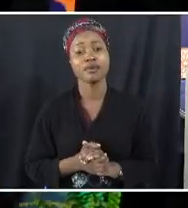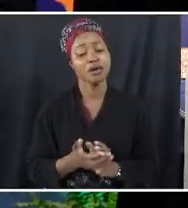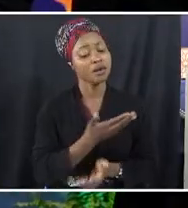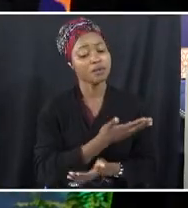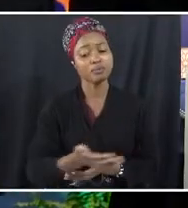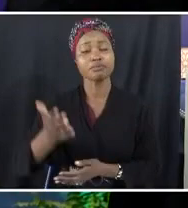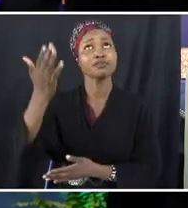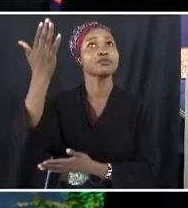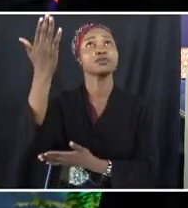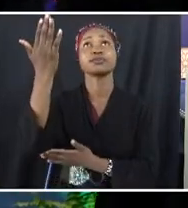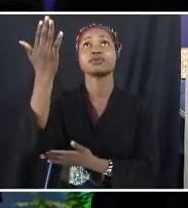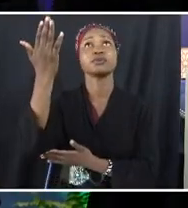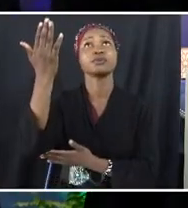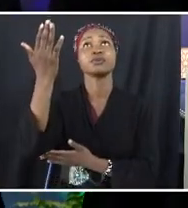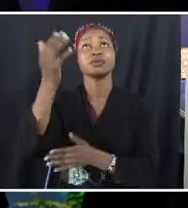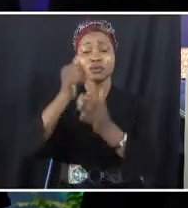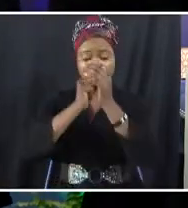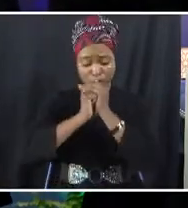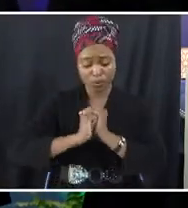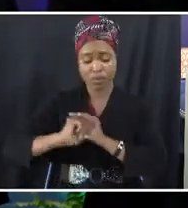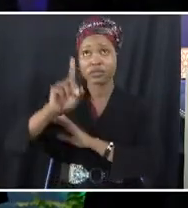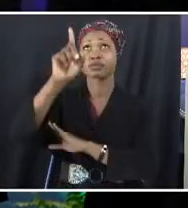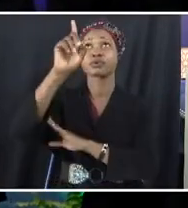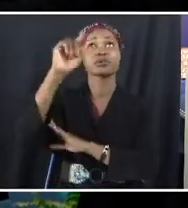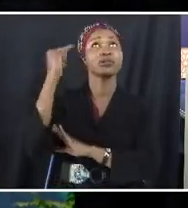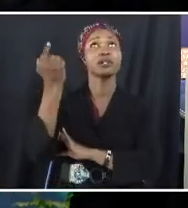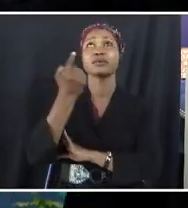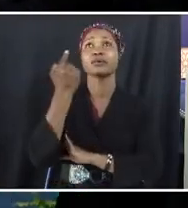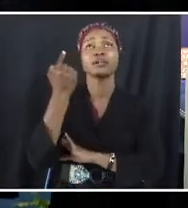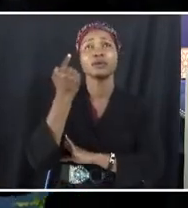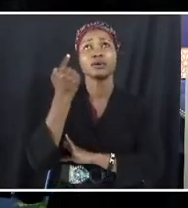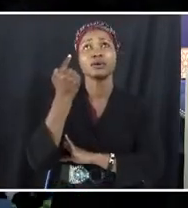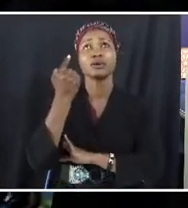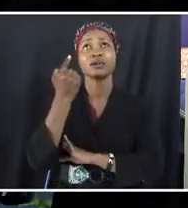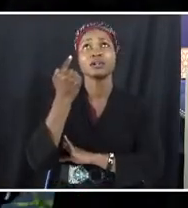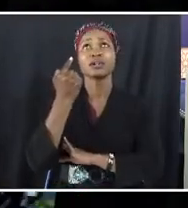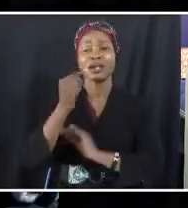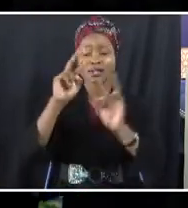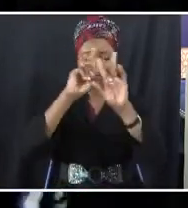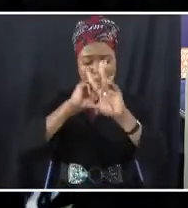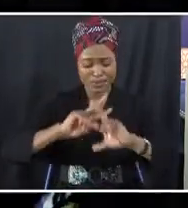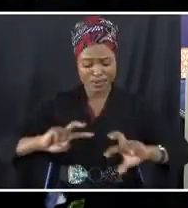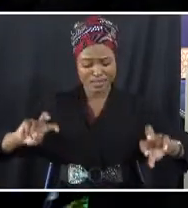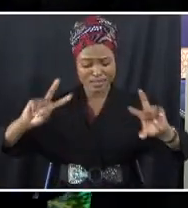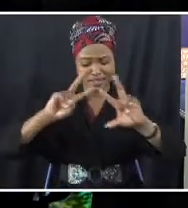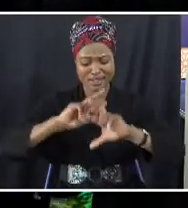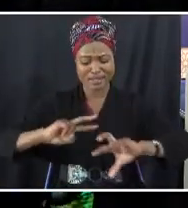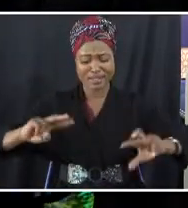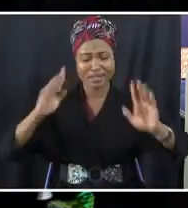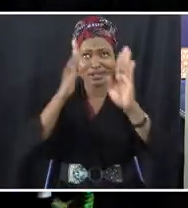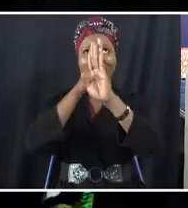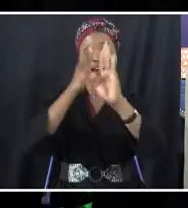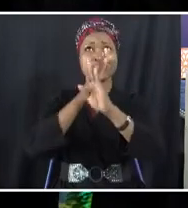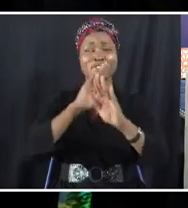before you, just to worship you and to seek refuge at your